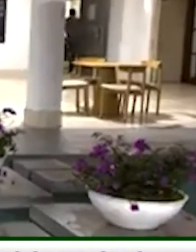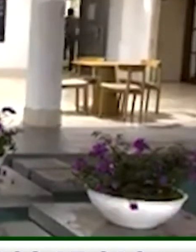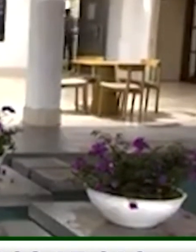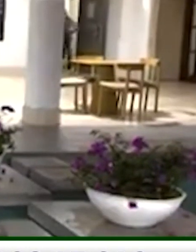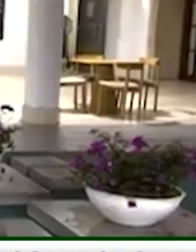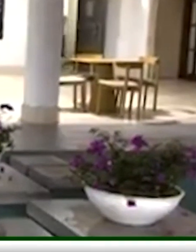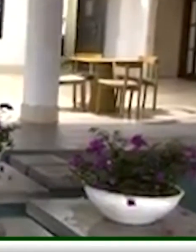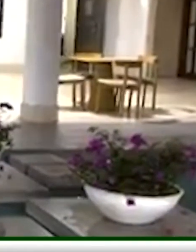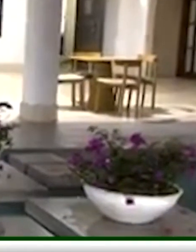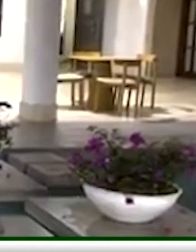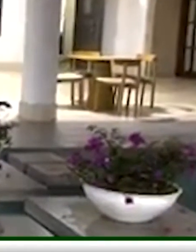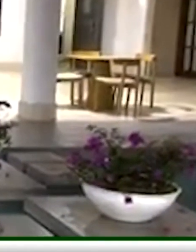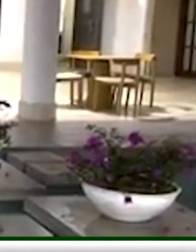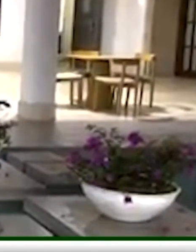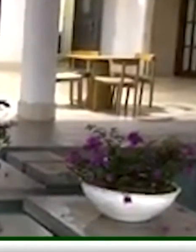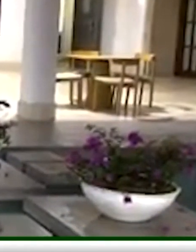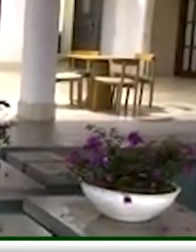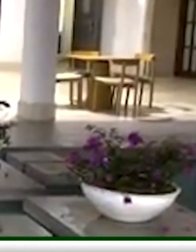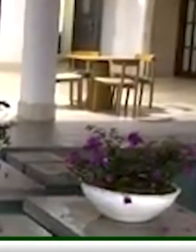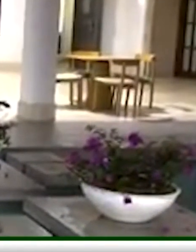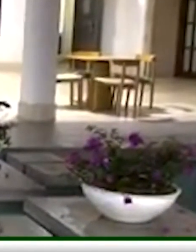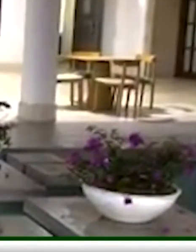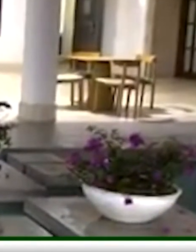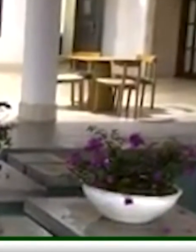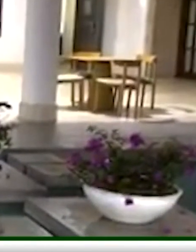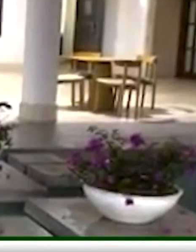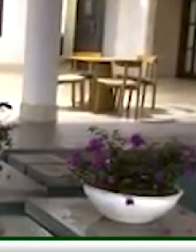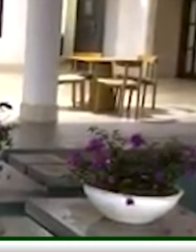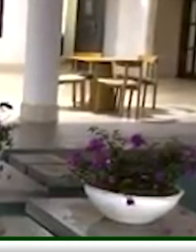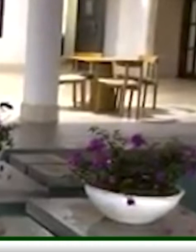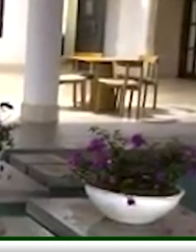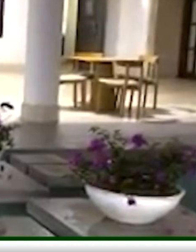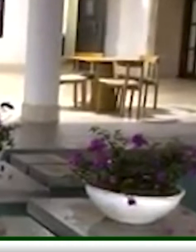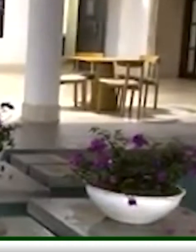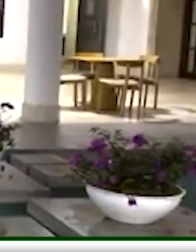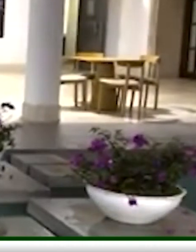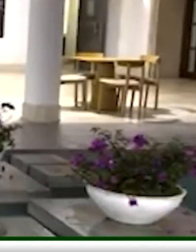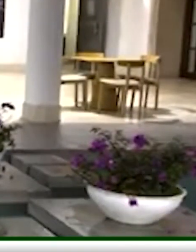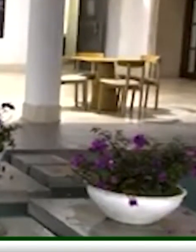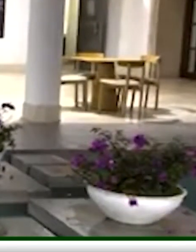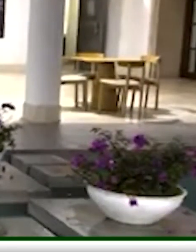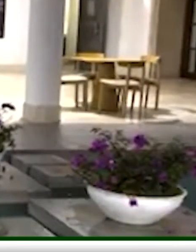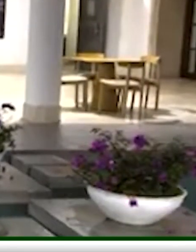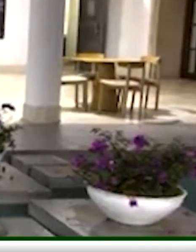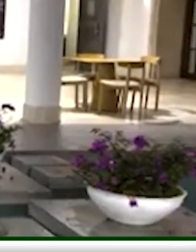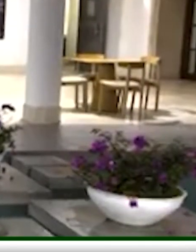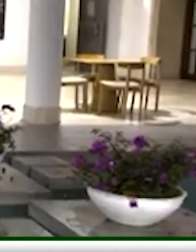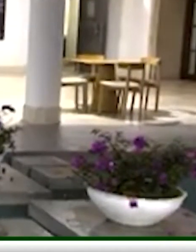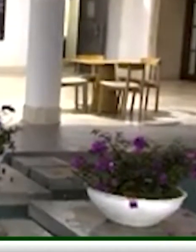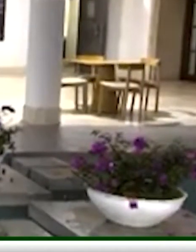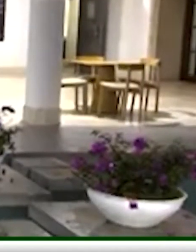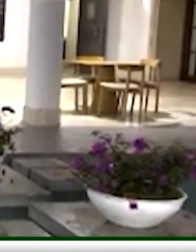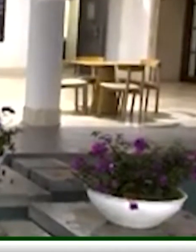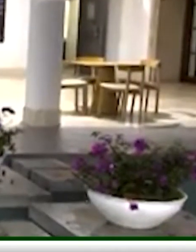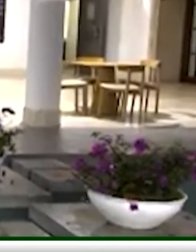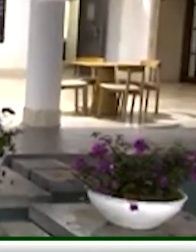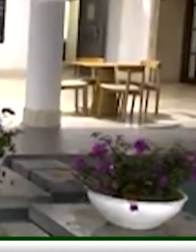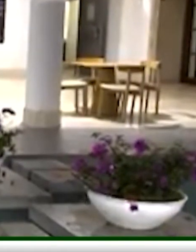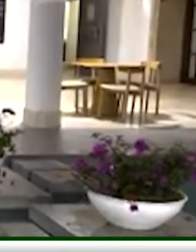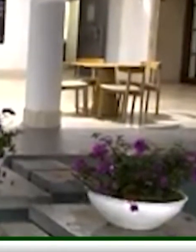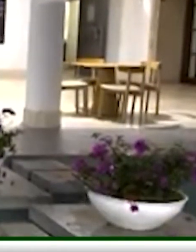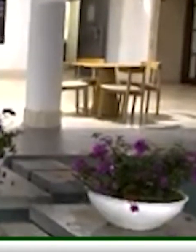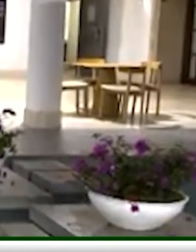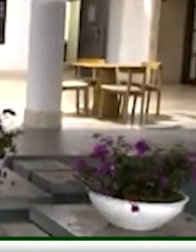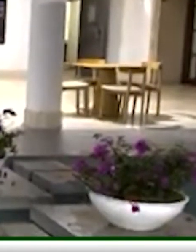I think the whole team Barbados did exceptionally well. Josh and I won silver, and overall I think my experience